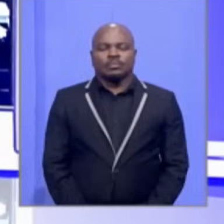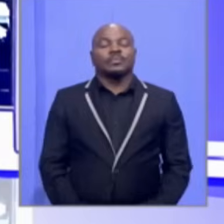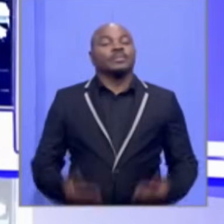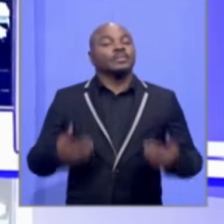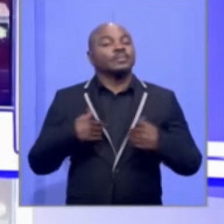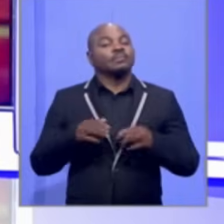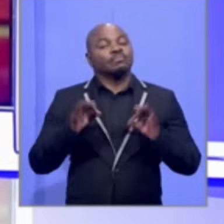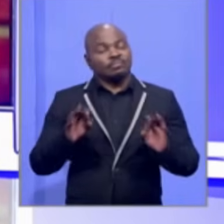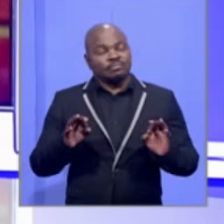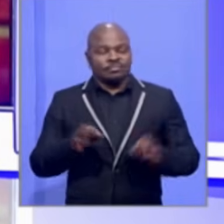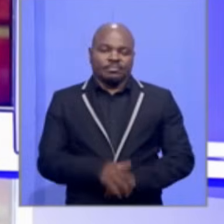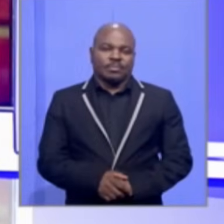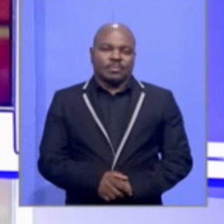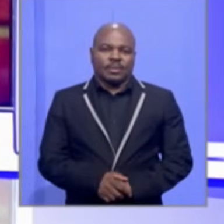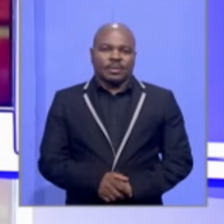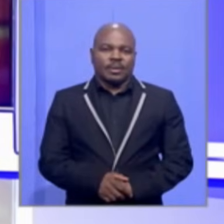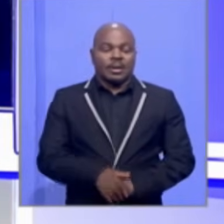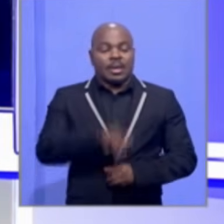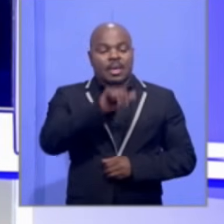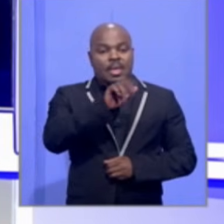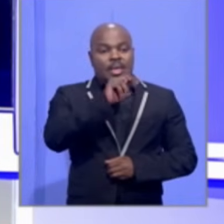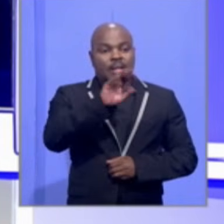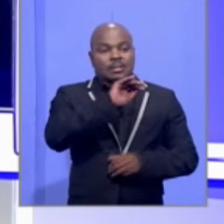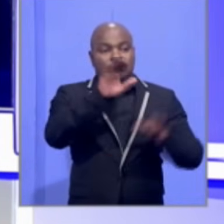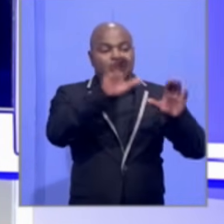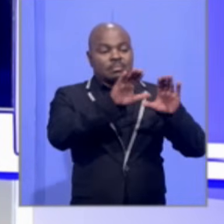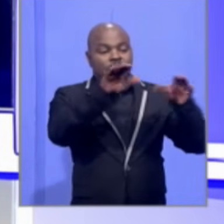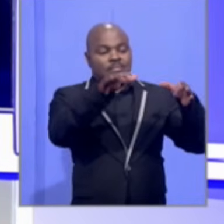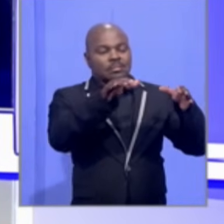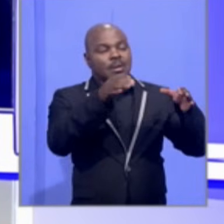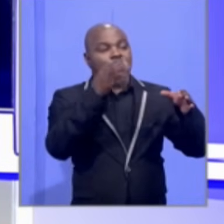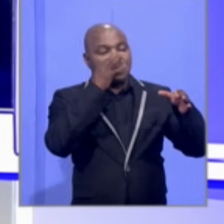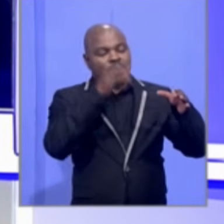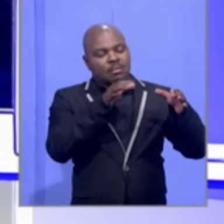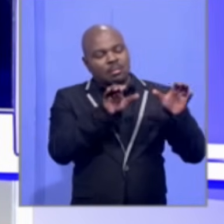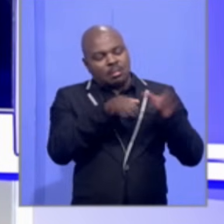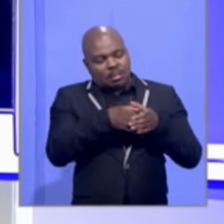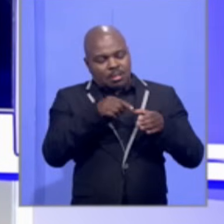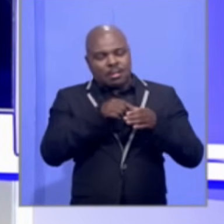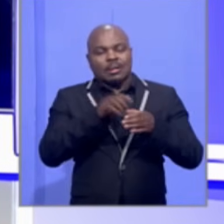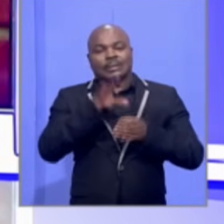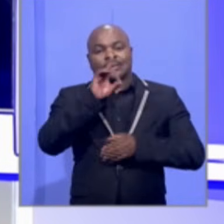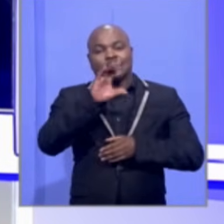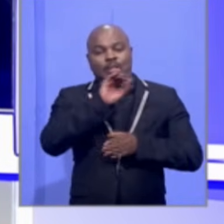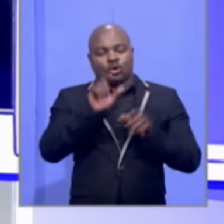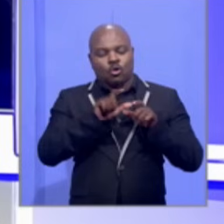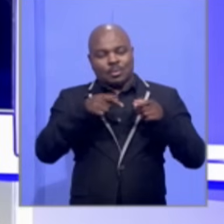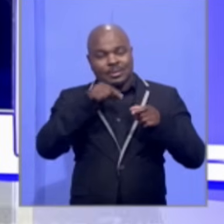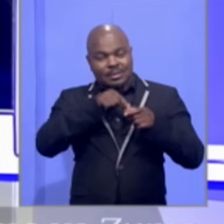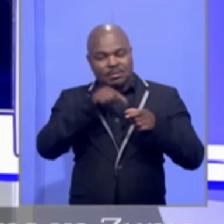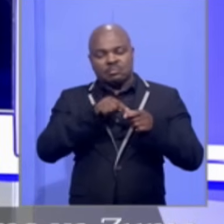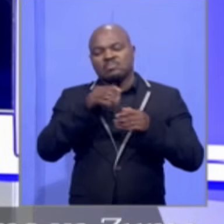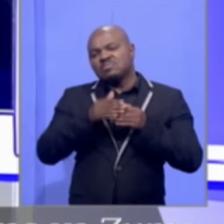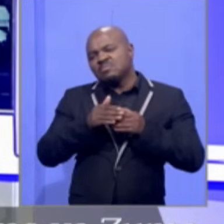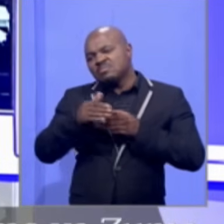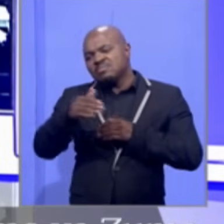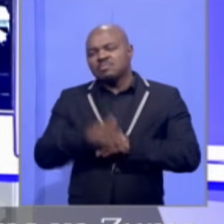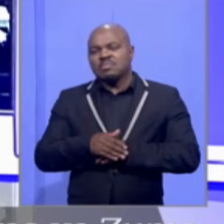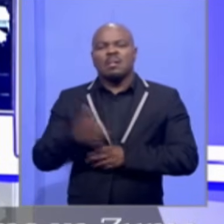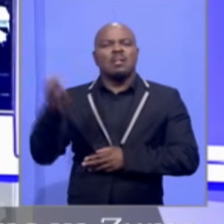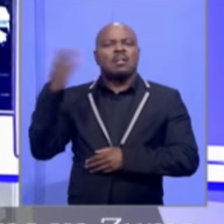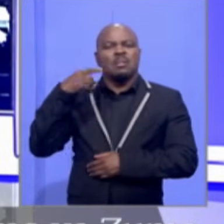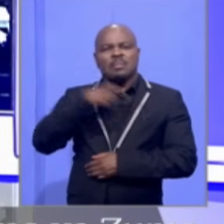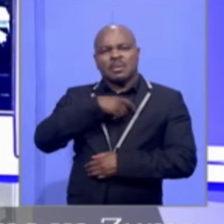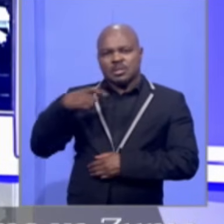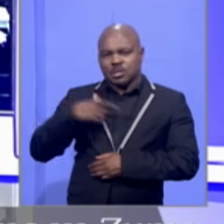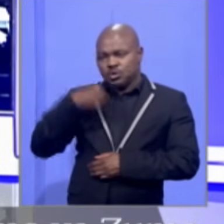Tsona re dithakgola semmuso ka ditaba tse reng ANC ha ya lebella hore komiti ya yona ya naha ya kgalemo NDC e be le mehato ya kgalemo